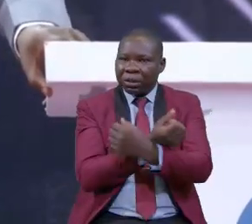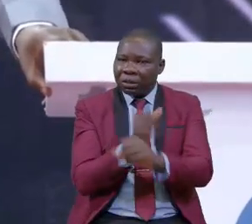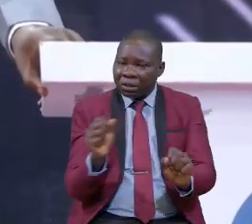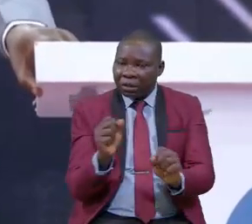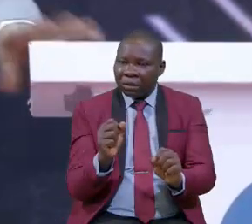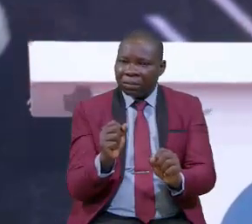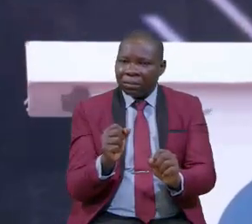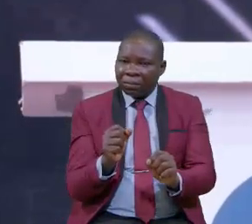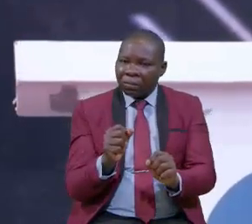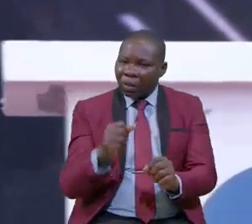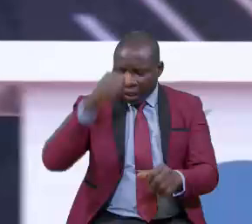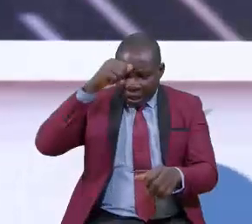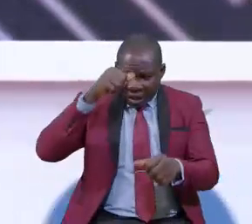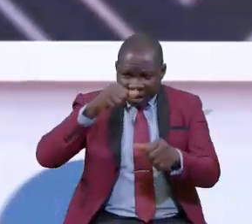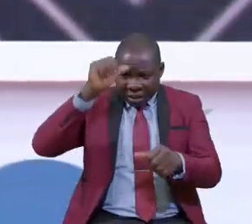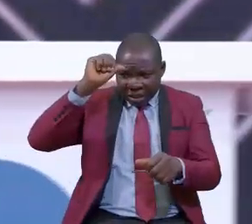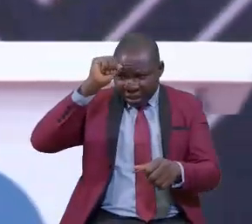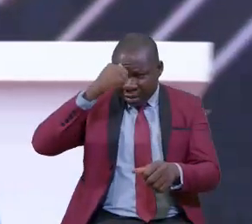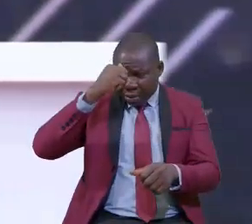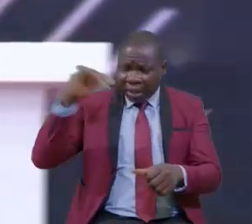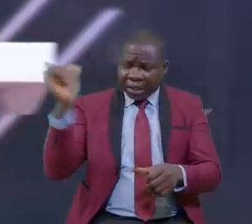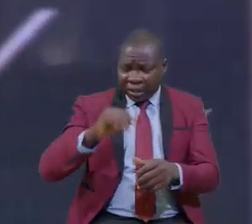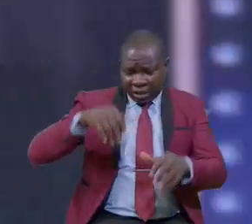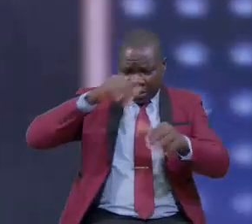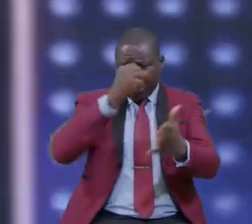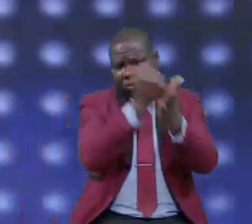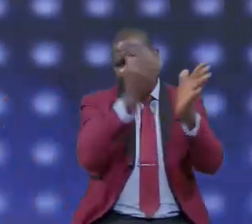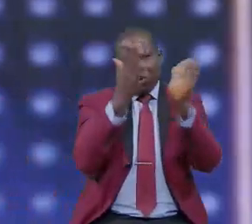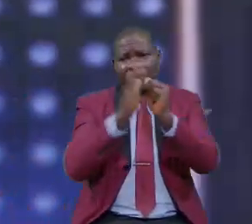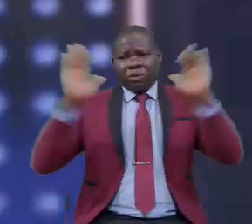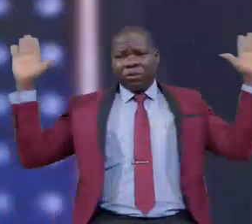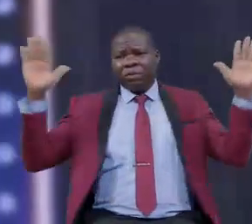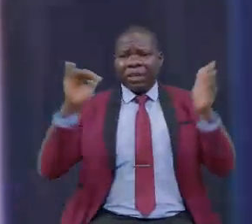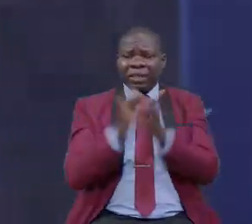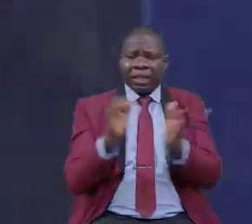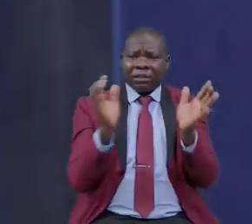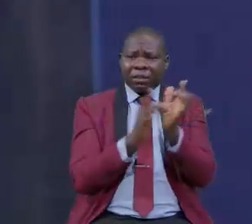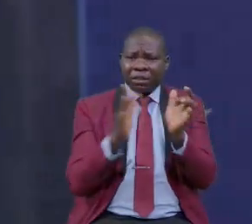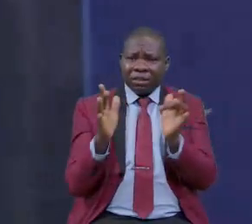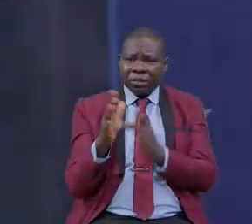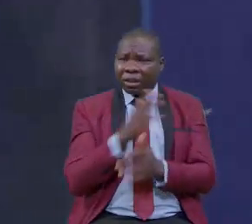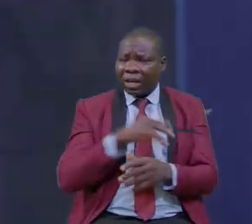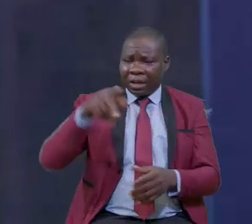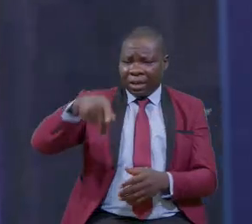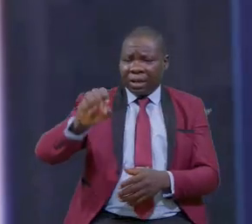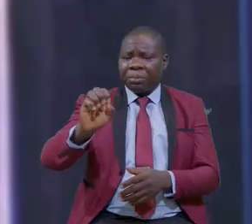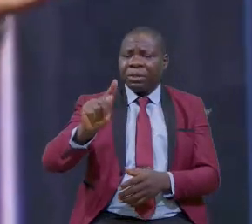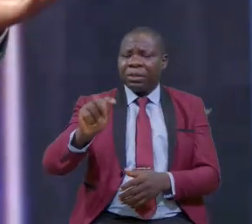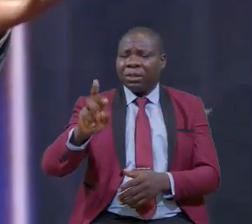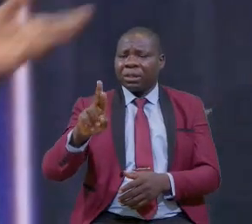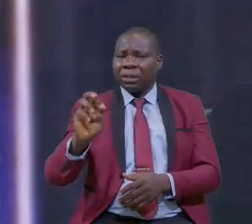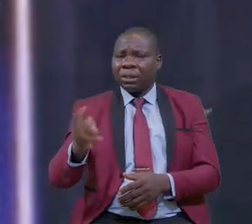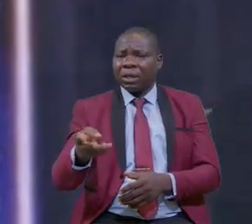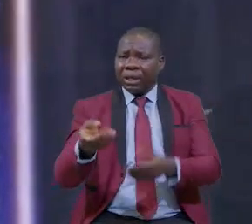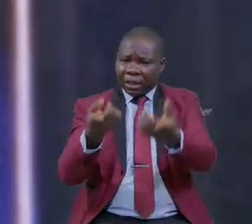that Jesus and Peter came and said, through your leaders and through your ignorance, you crucified the Prince